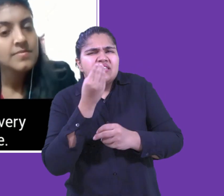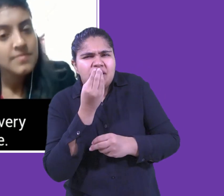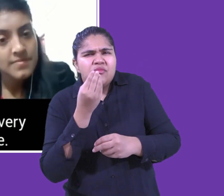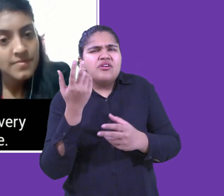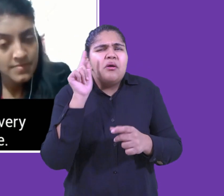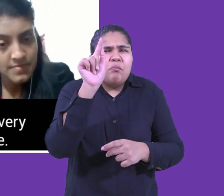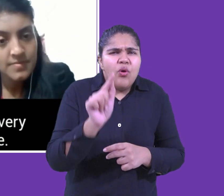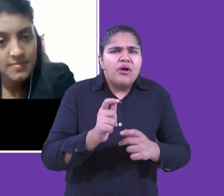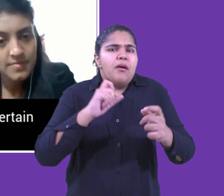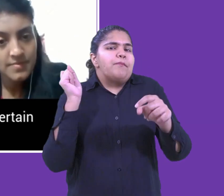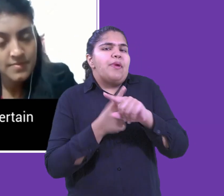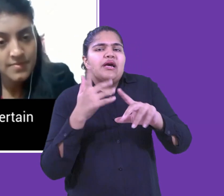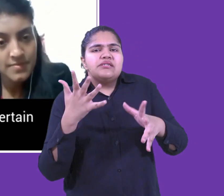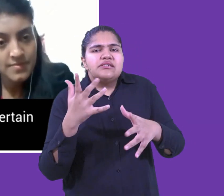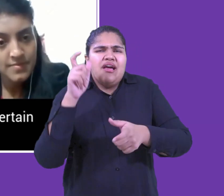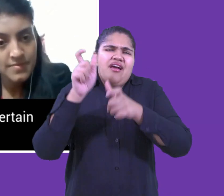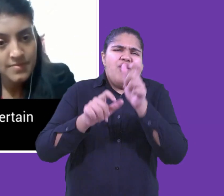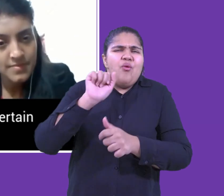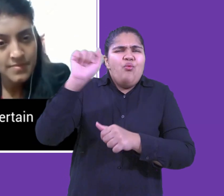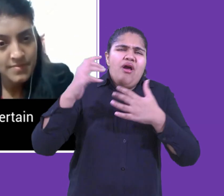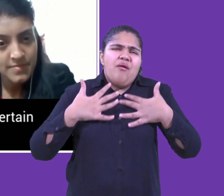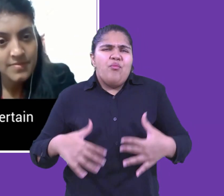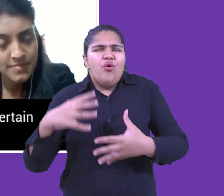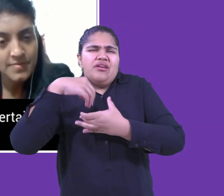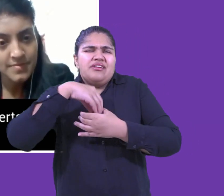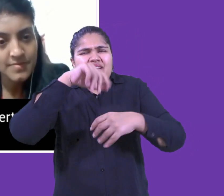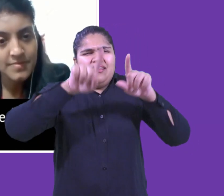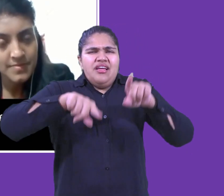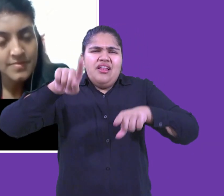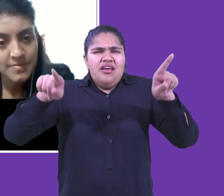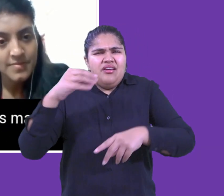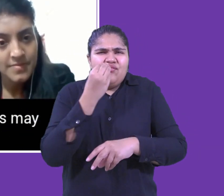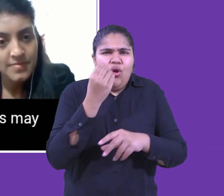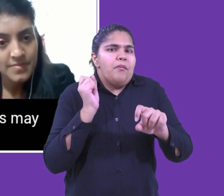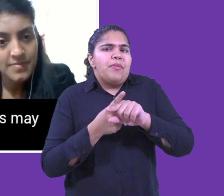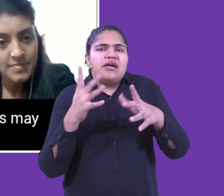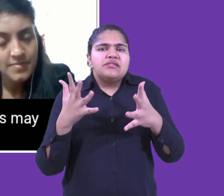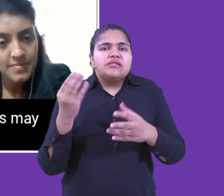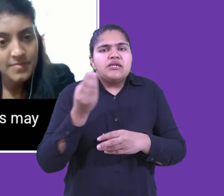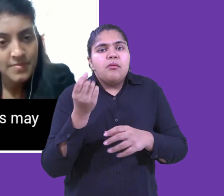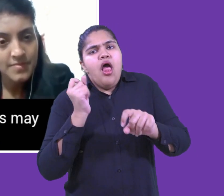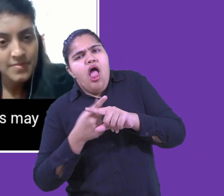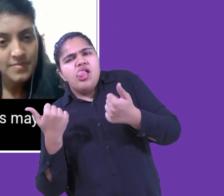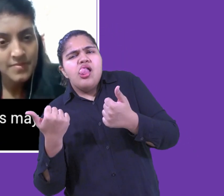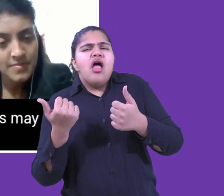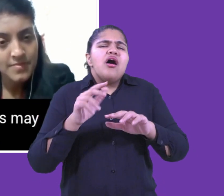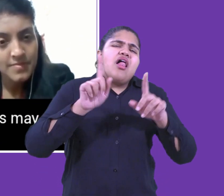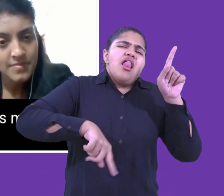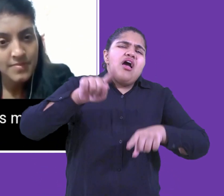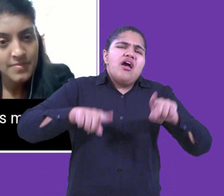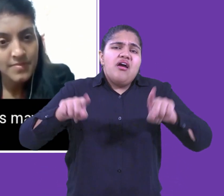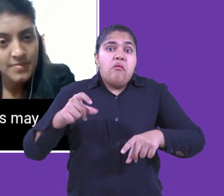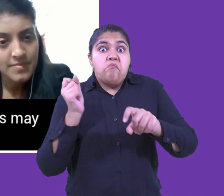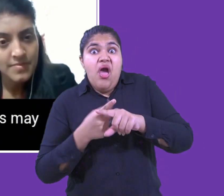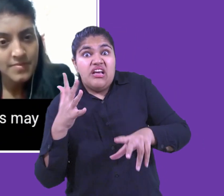in today's life. Some people are allergic to certain articles, and Hmm. some food in other combination with other food may lead to